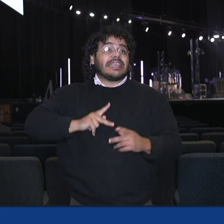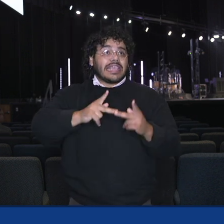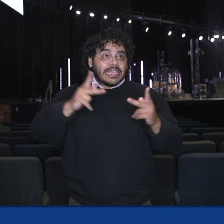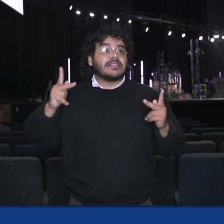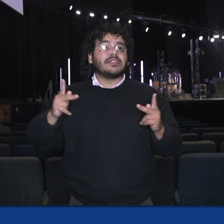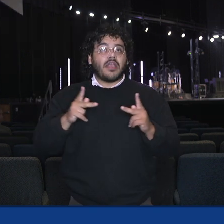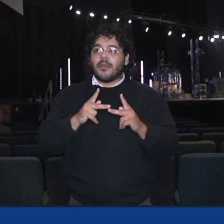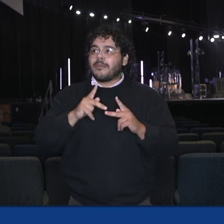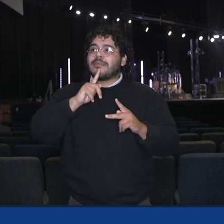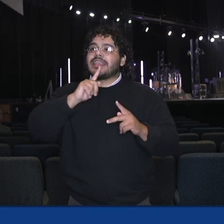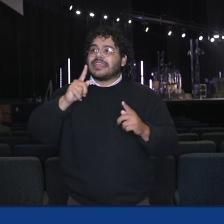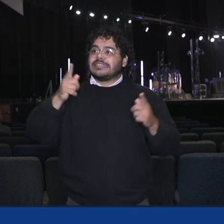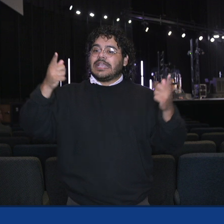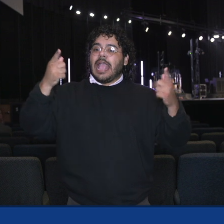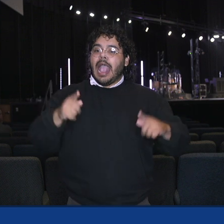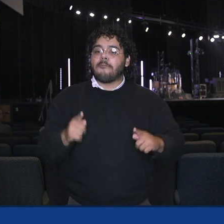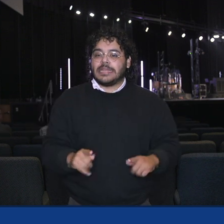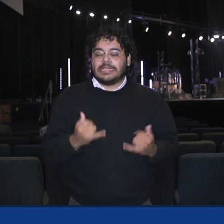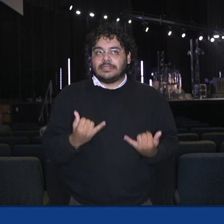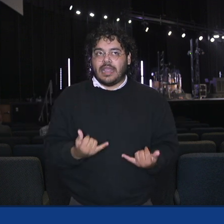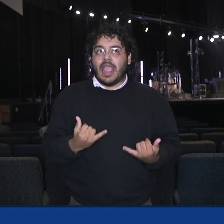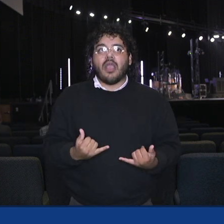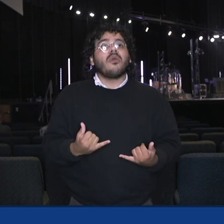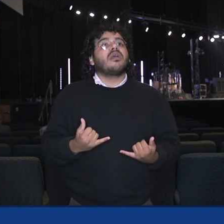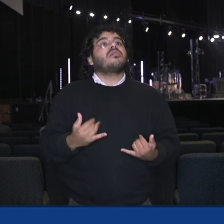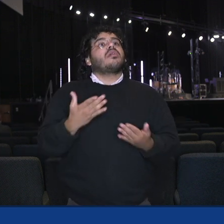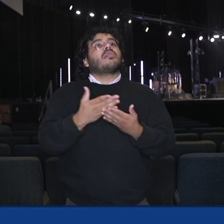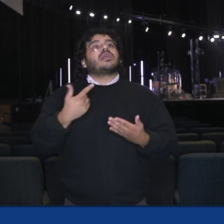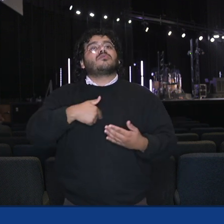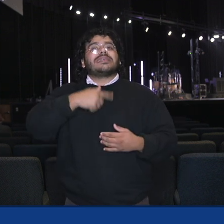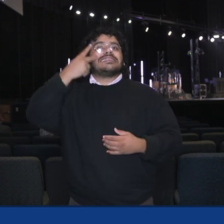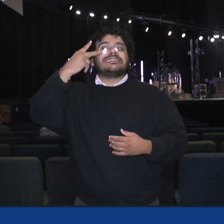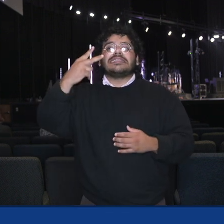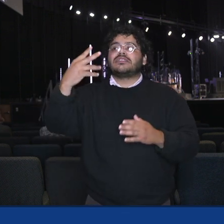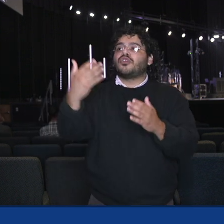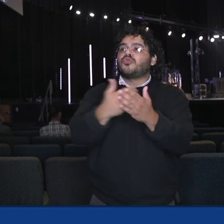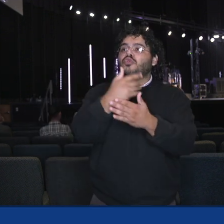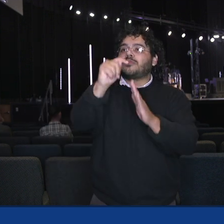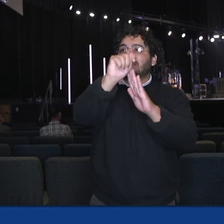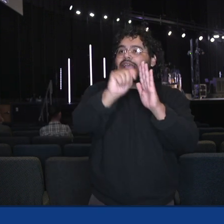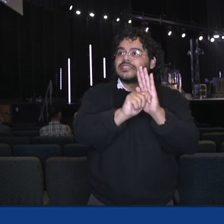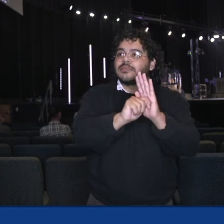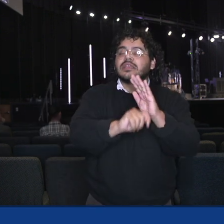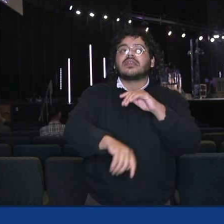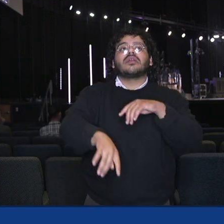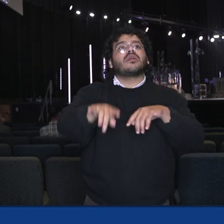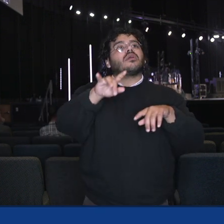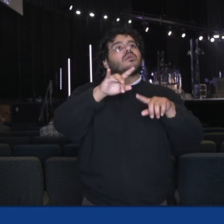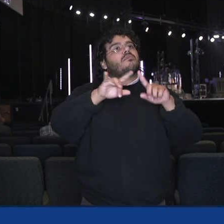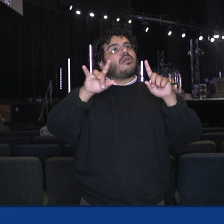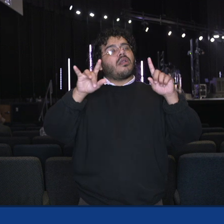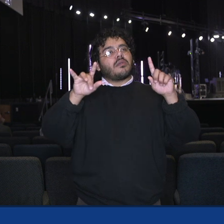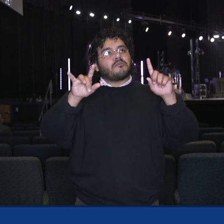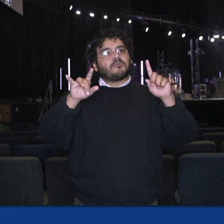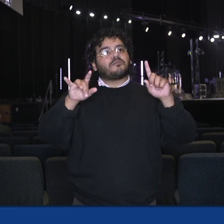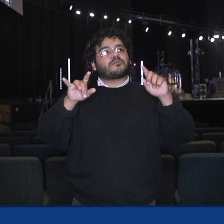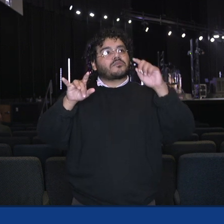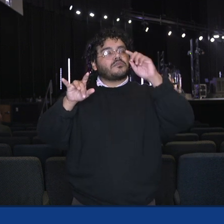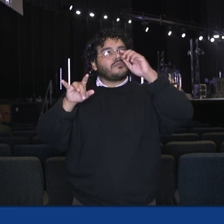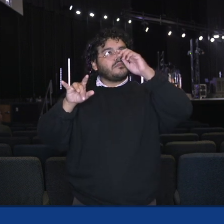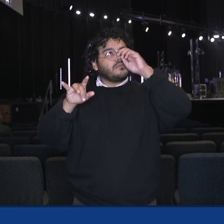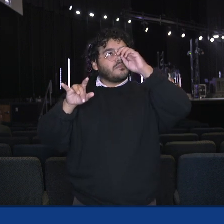of healing that we see through the New Testament are wonderful in and of themselves. But as the kids today would say, they are